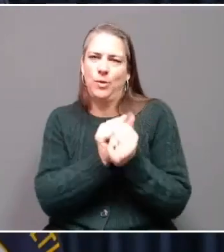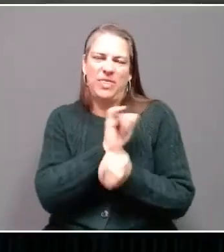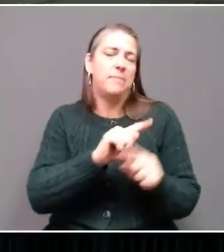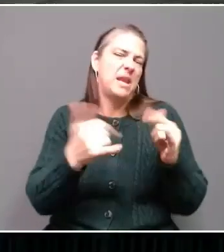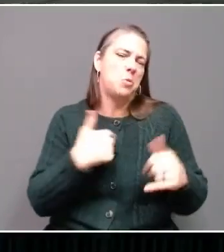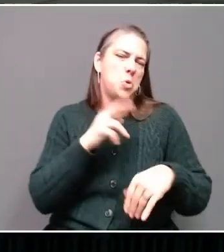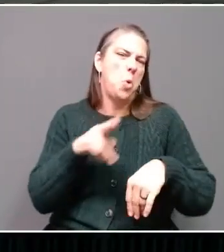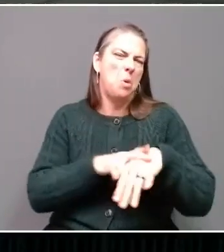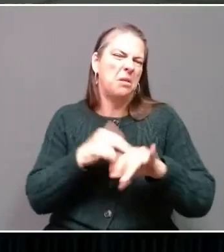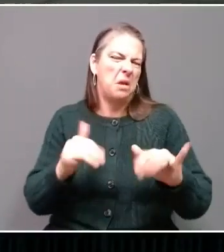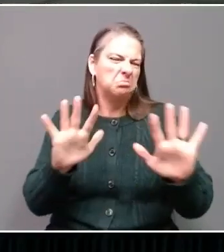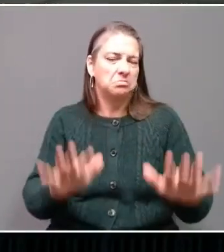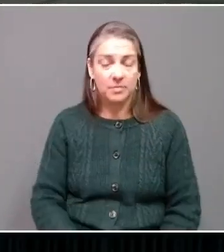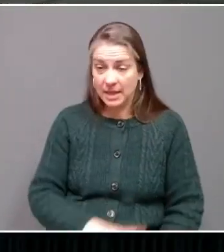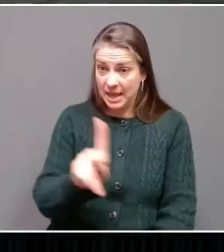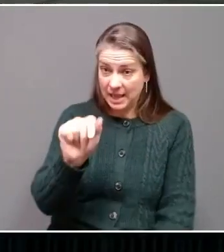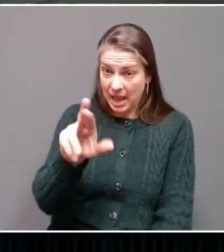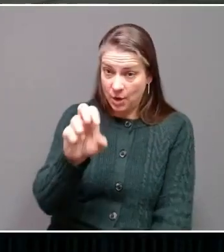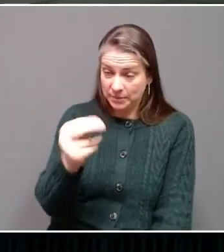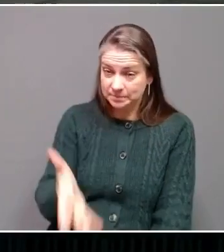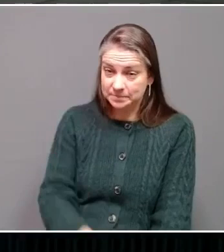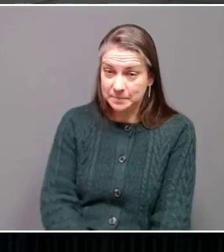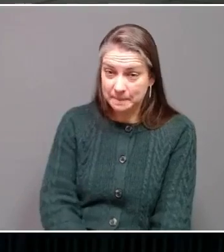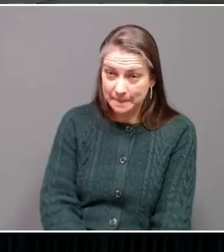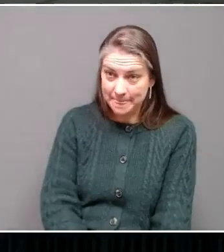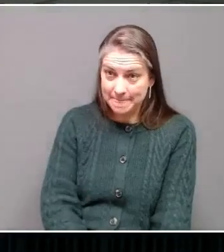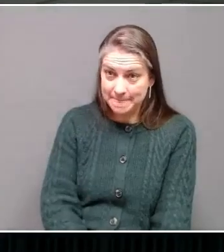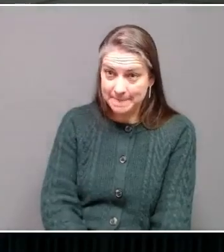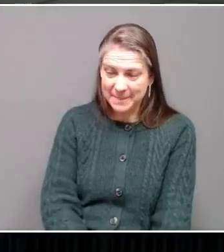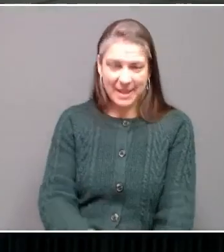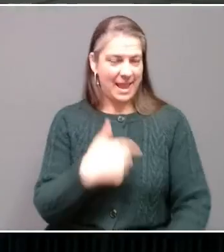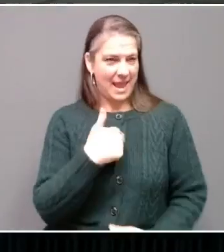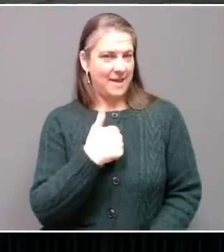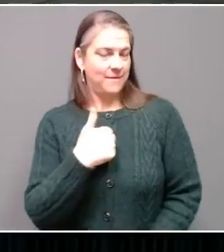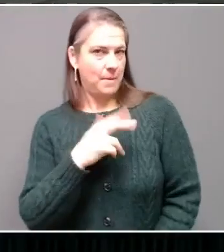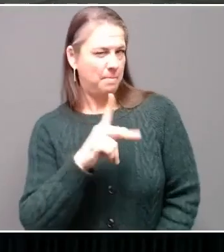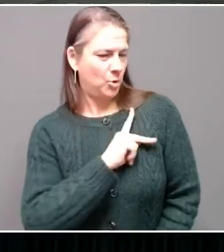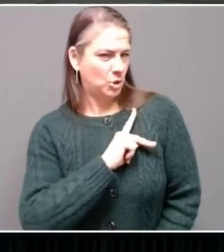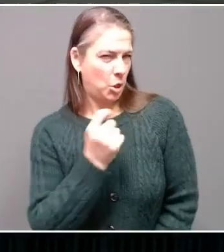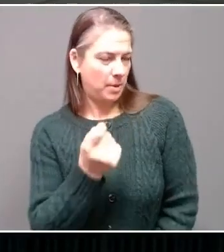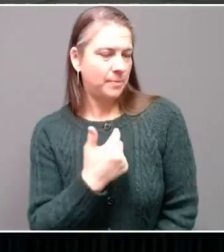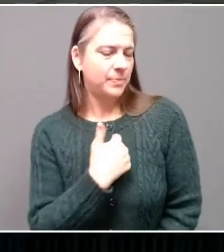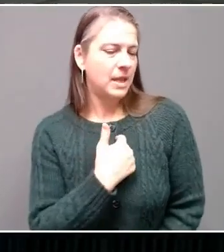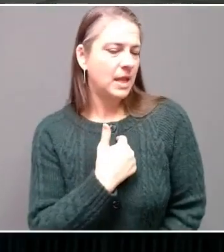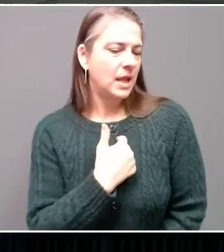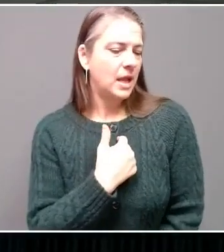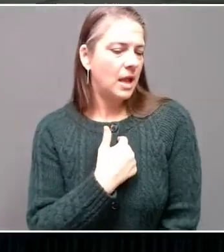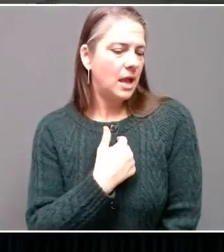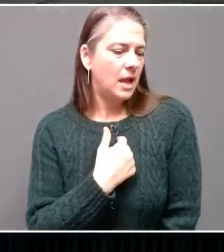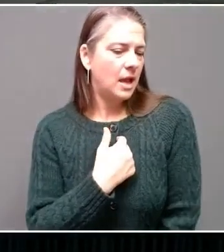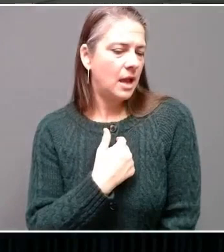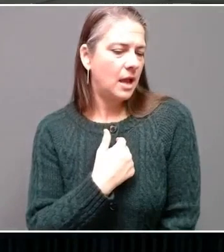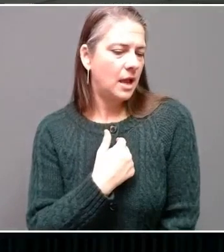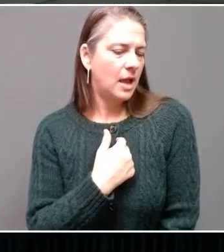Czar. Governor, this one's a little personal for me. I've made it no secret. I've done stories on the air for my recent need for medical